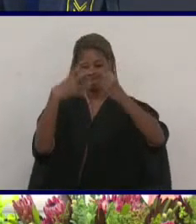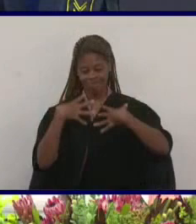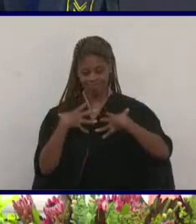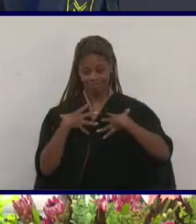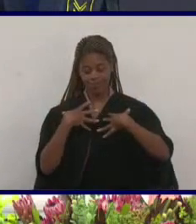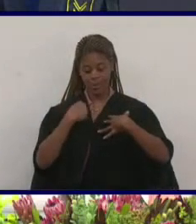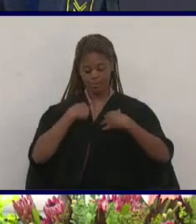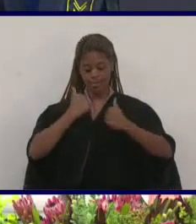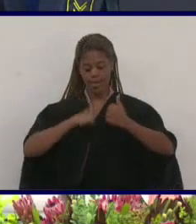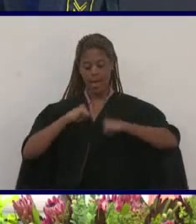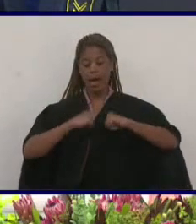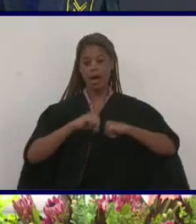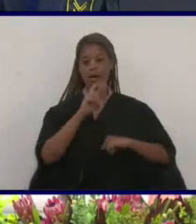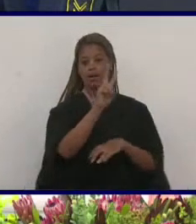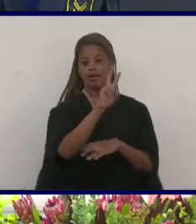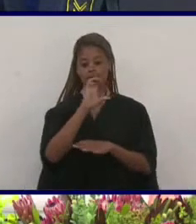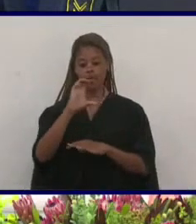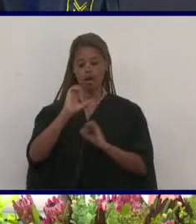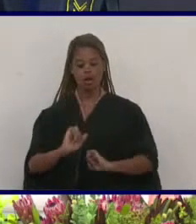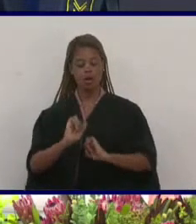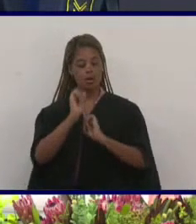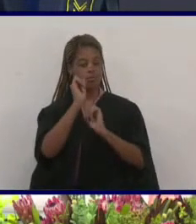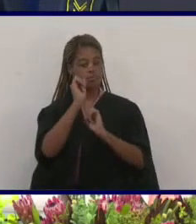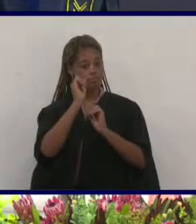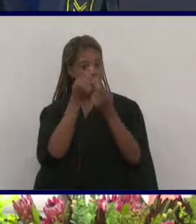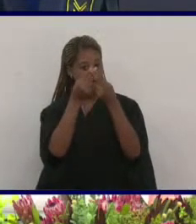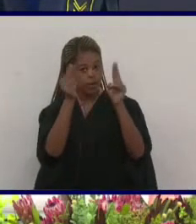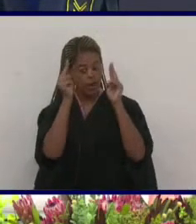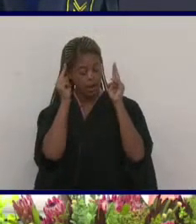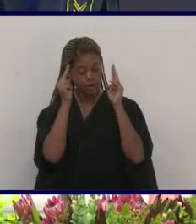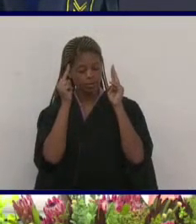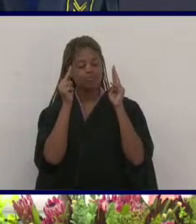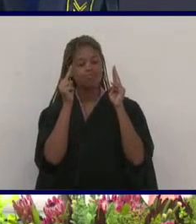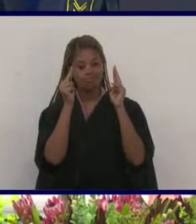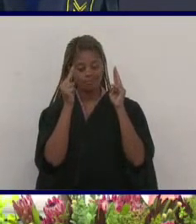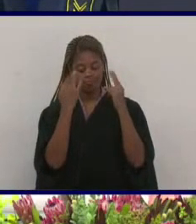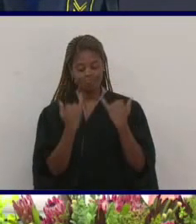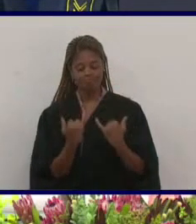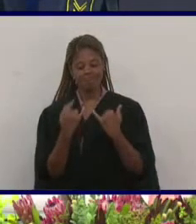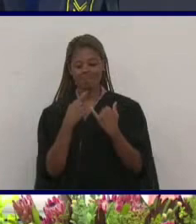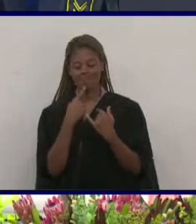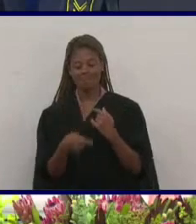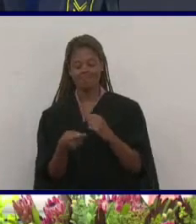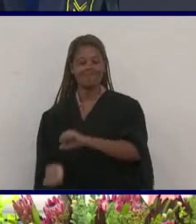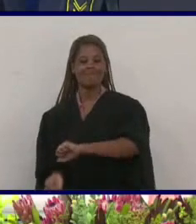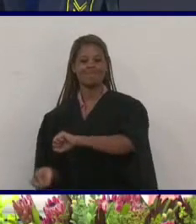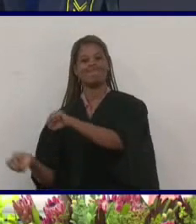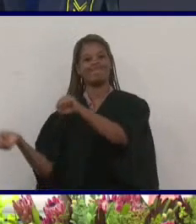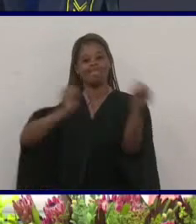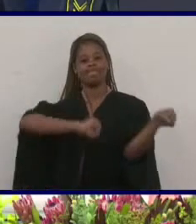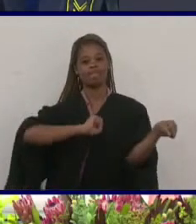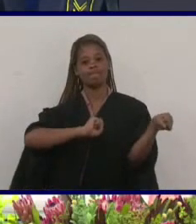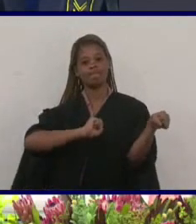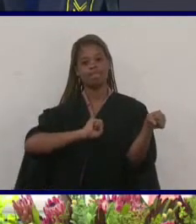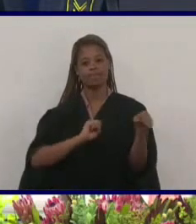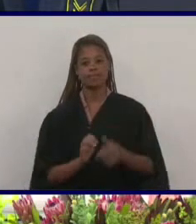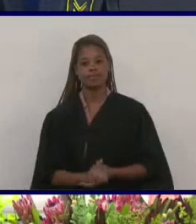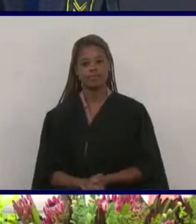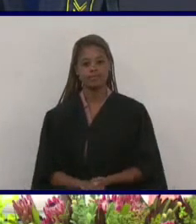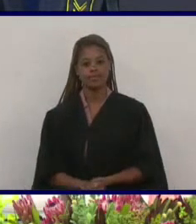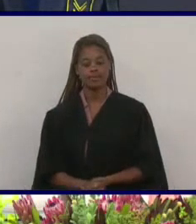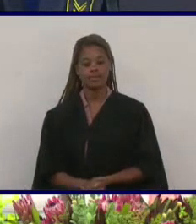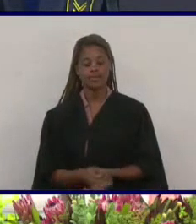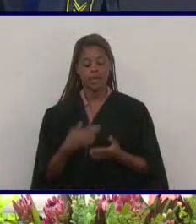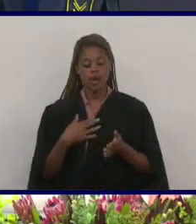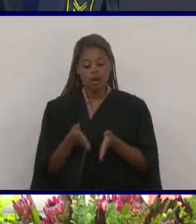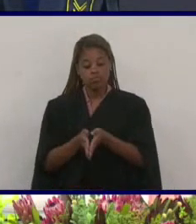as acting Vice-Chancellor of the University, I now declare this congregation dissolved. I